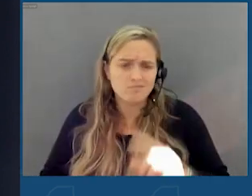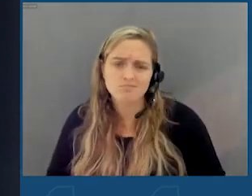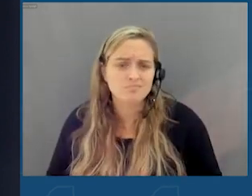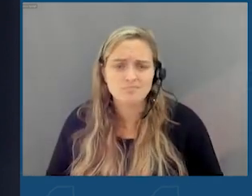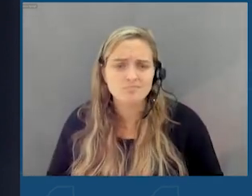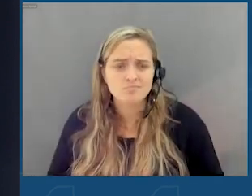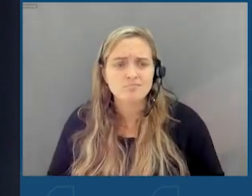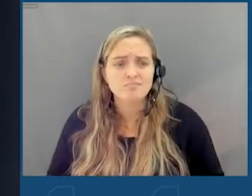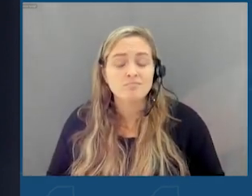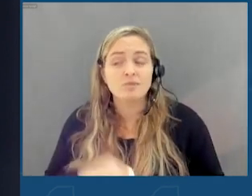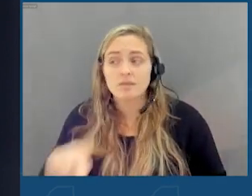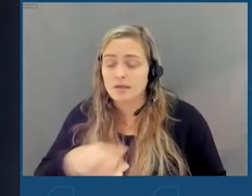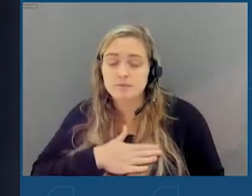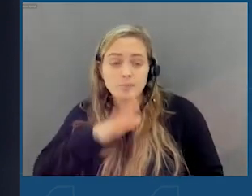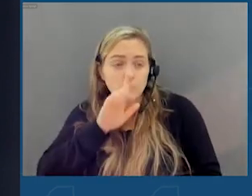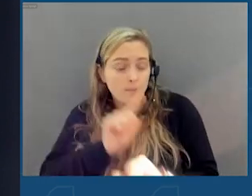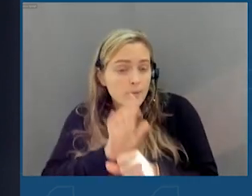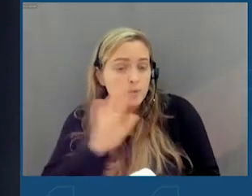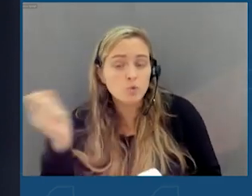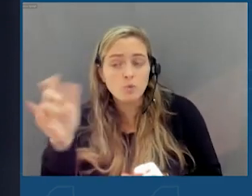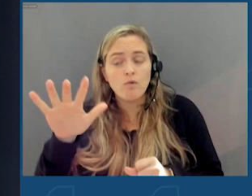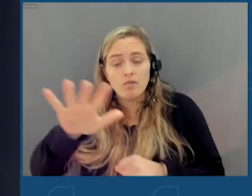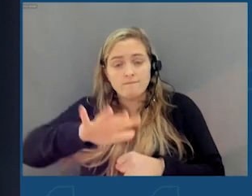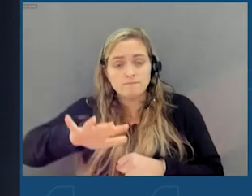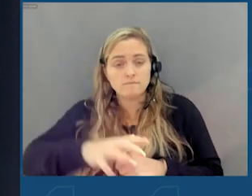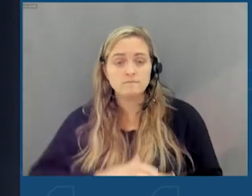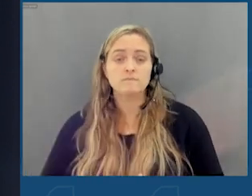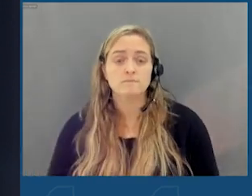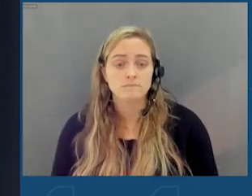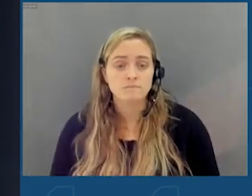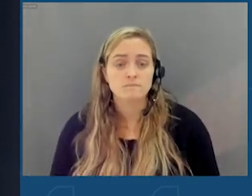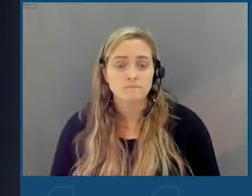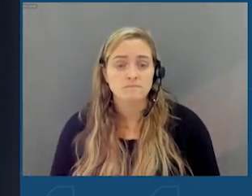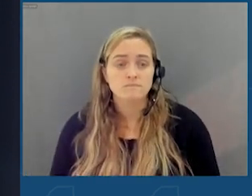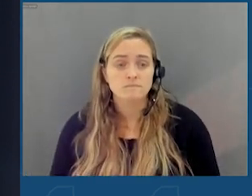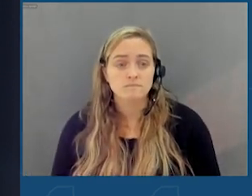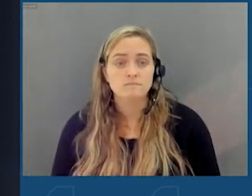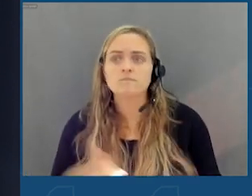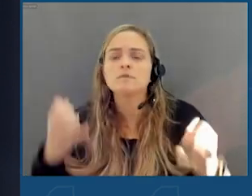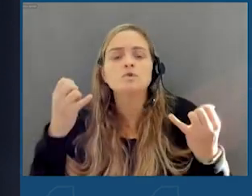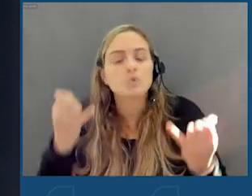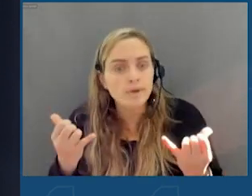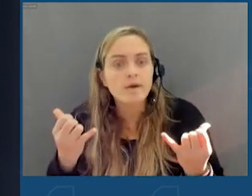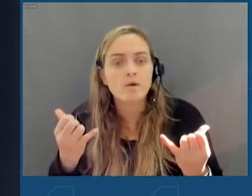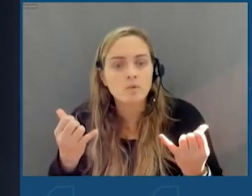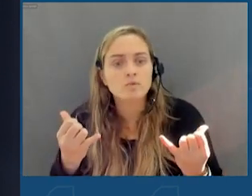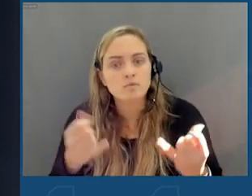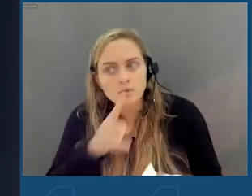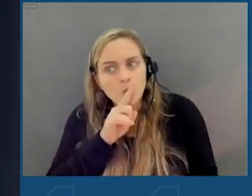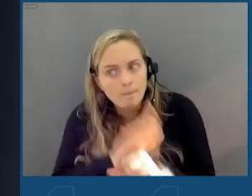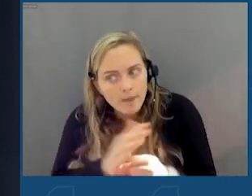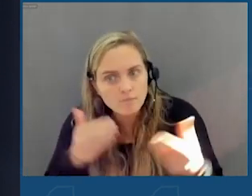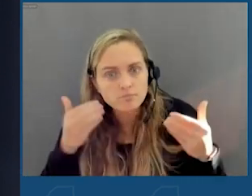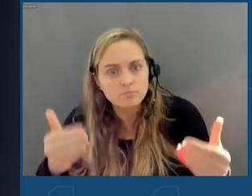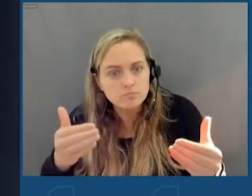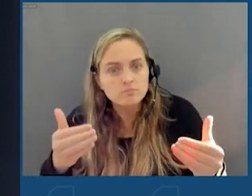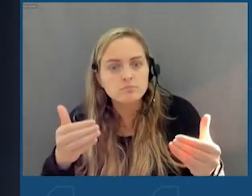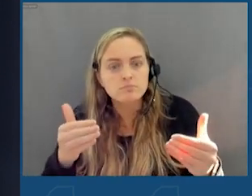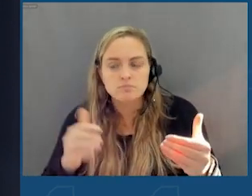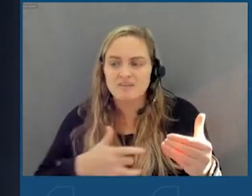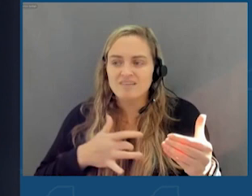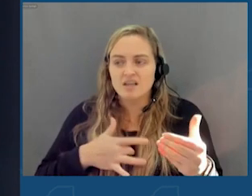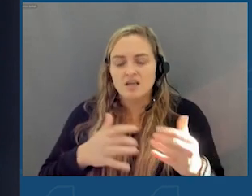is my commitment to each and every one of you. So now let us commit to restoring a sense of